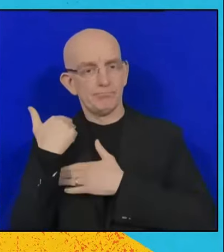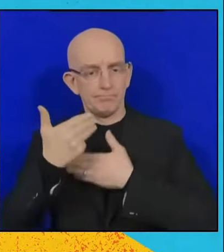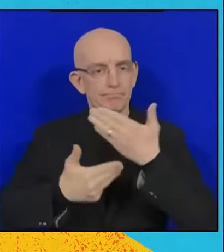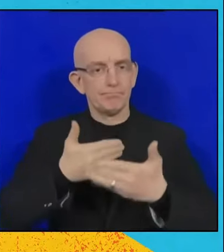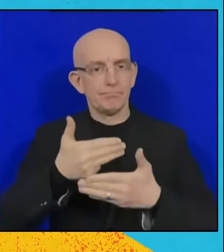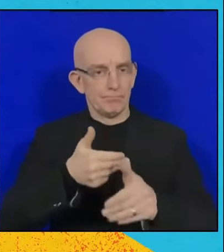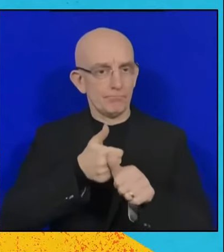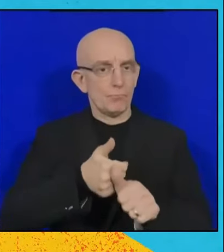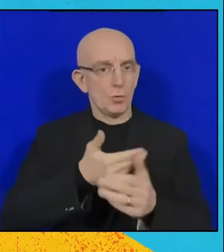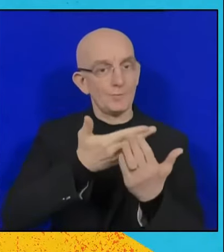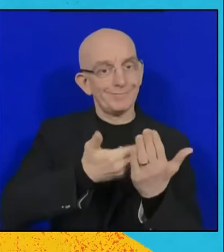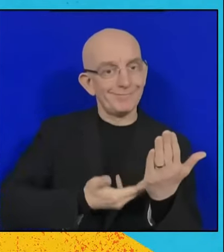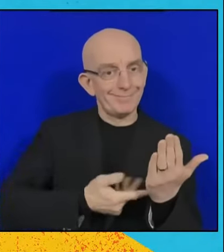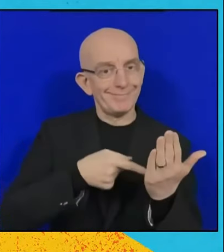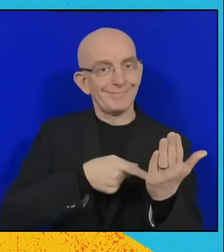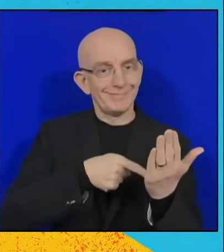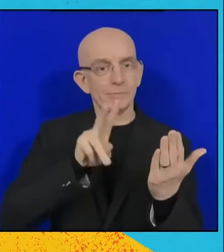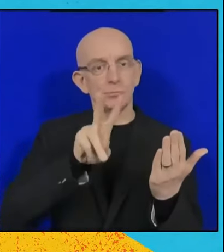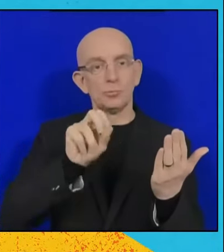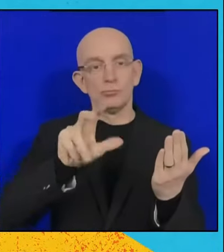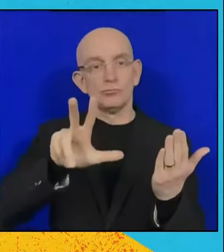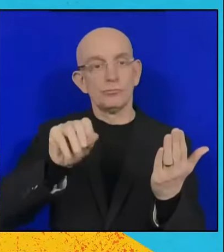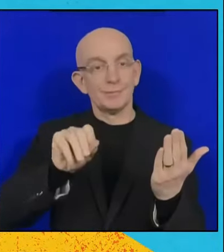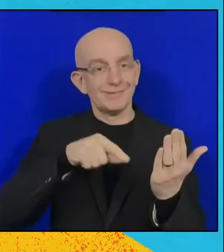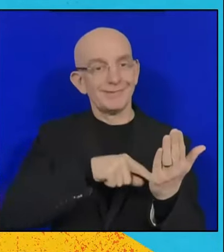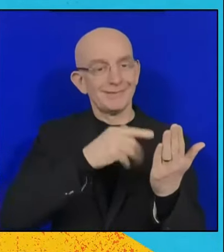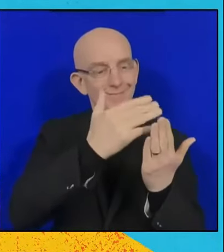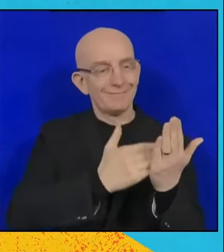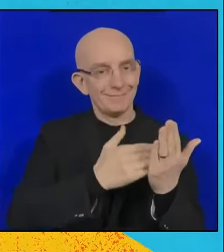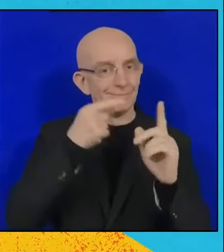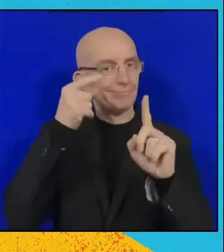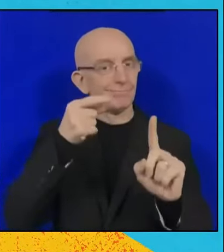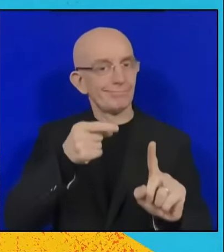Young people are the present as much as they are the future.